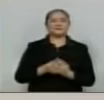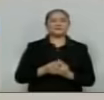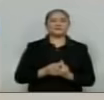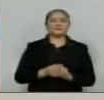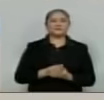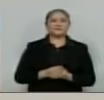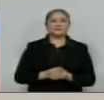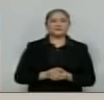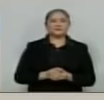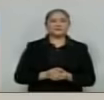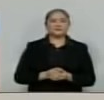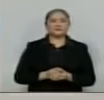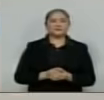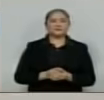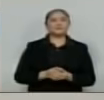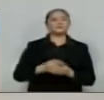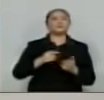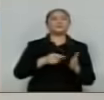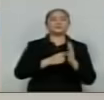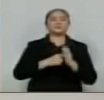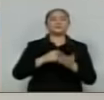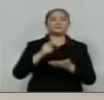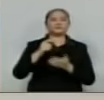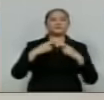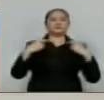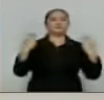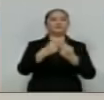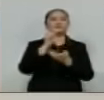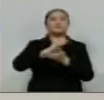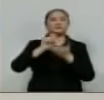juncture, may we kindly request the cabinet secretary's